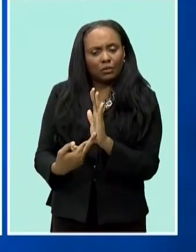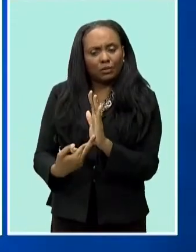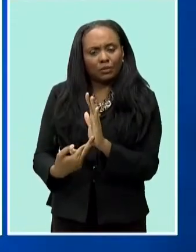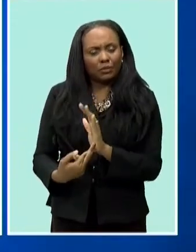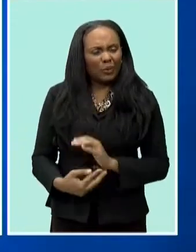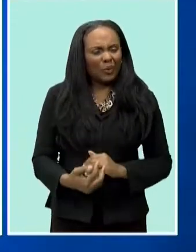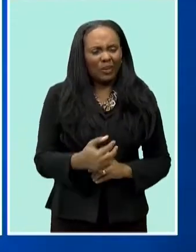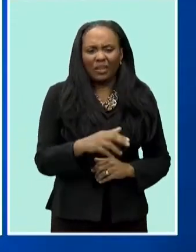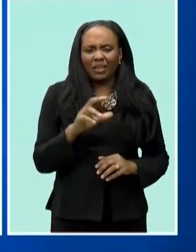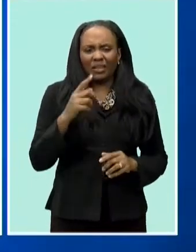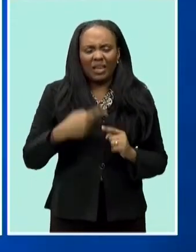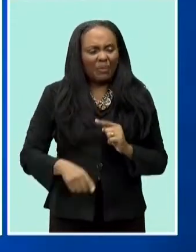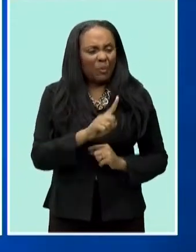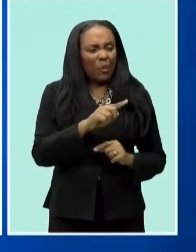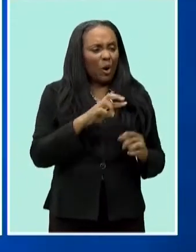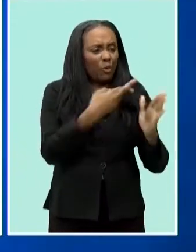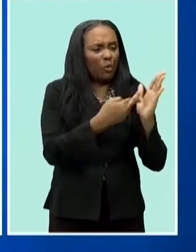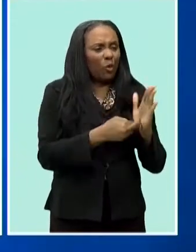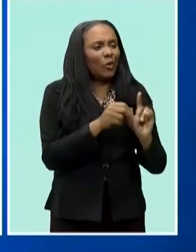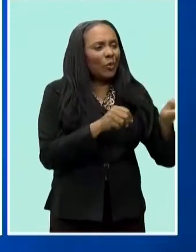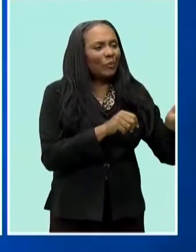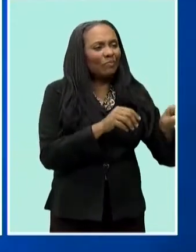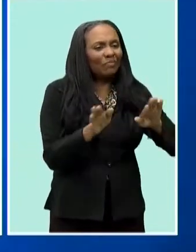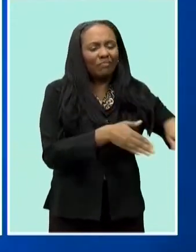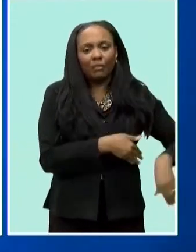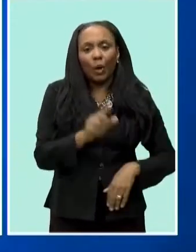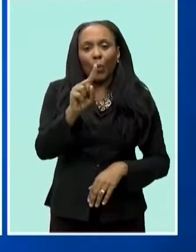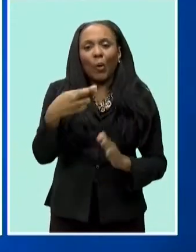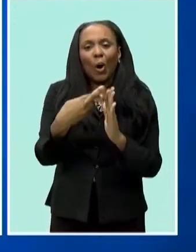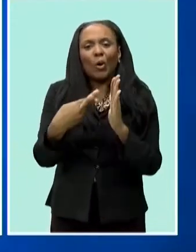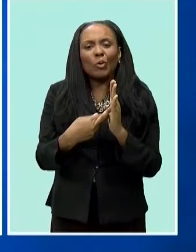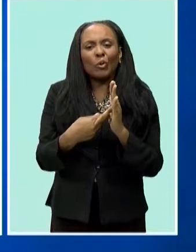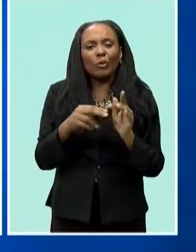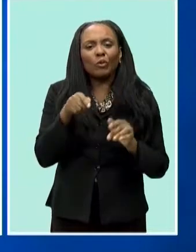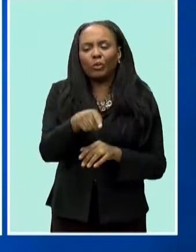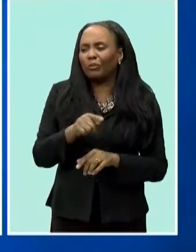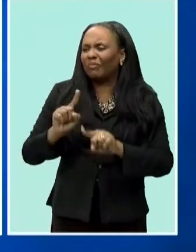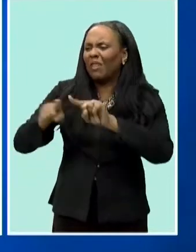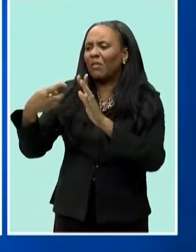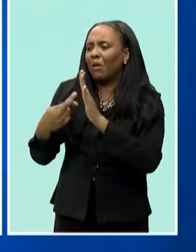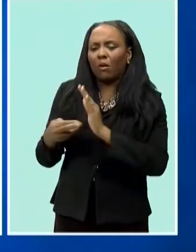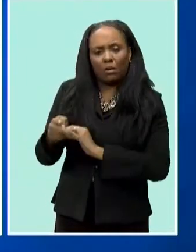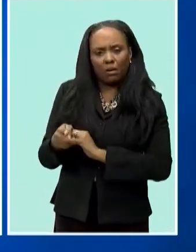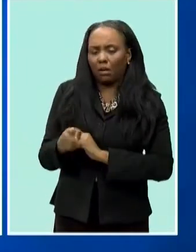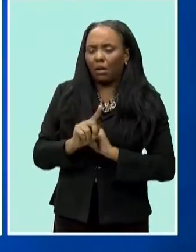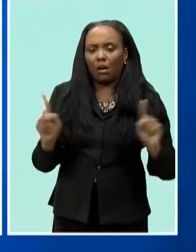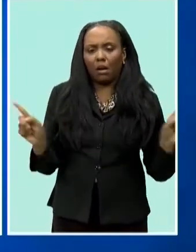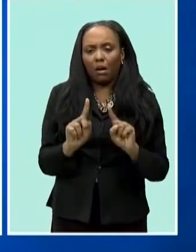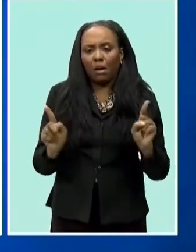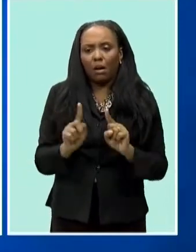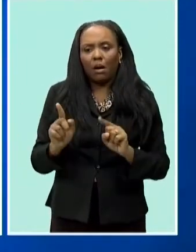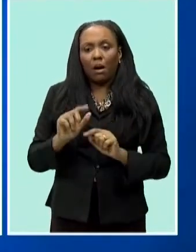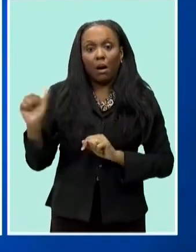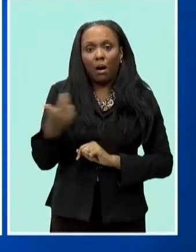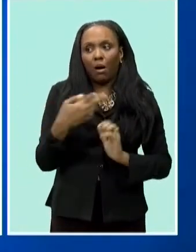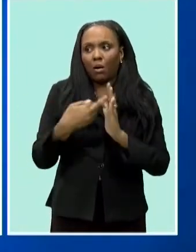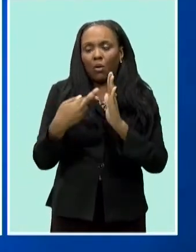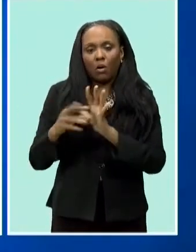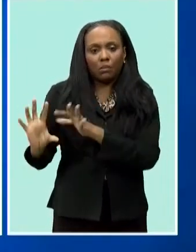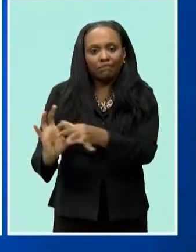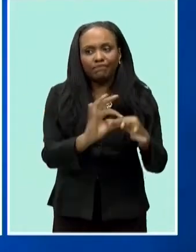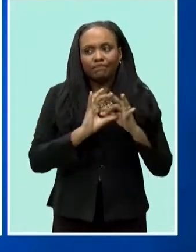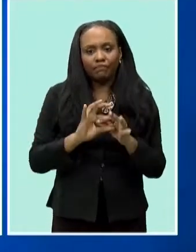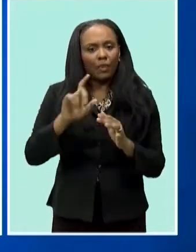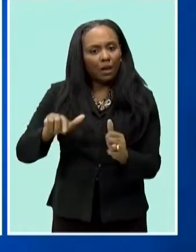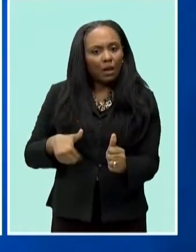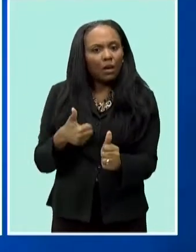one rule for them and a rule for others. And as far as I sit in this chair, I am going to apply the rules as I see them, and I think that